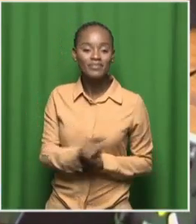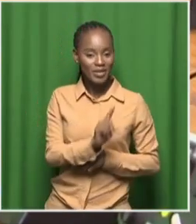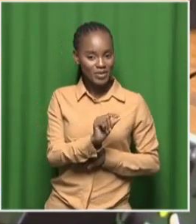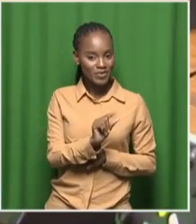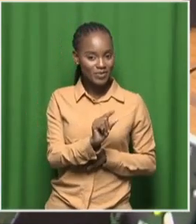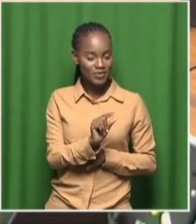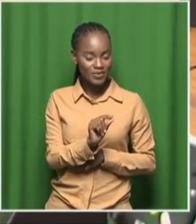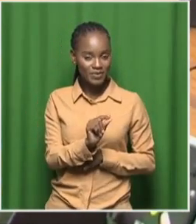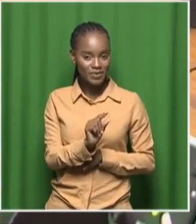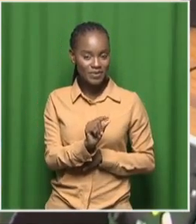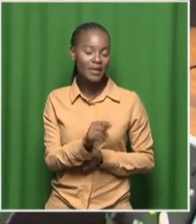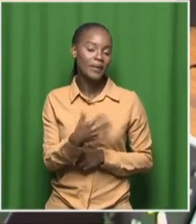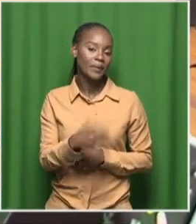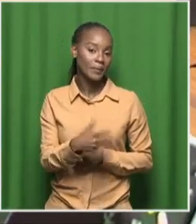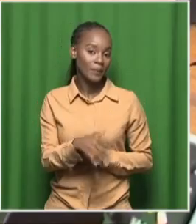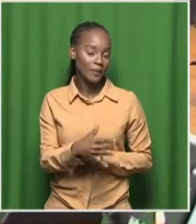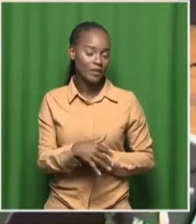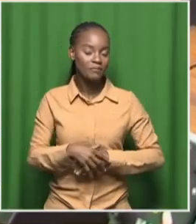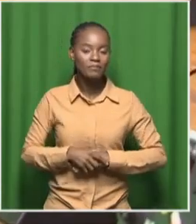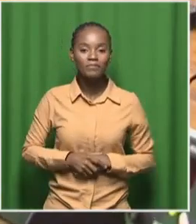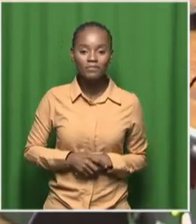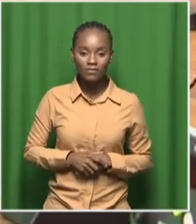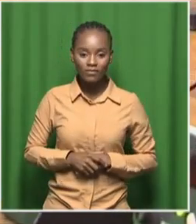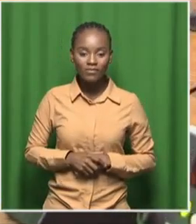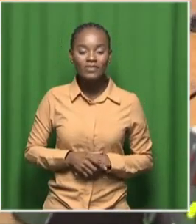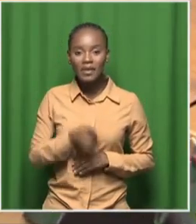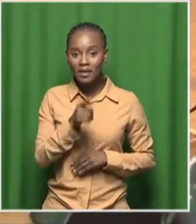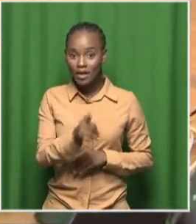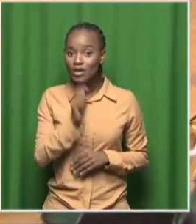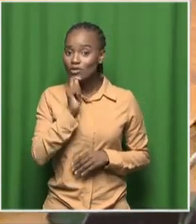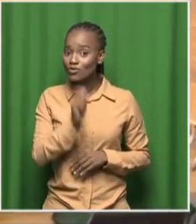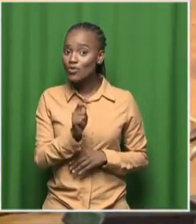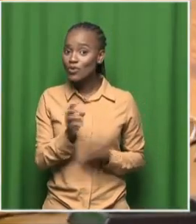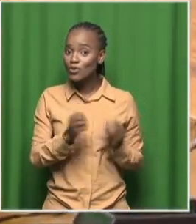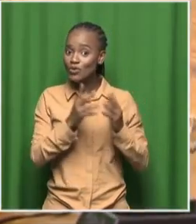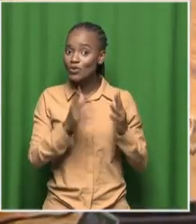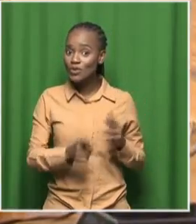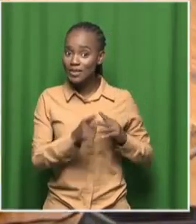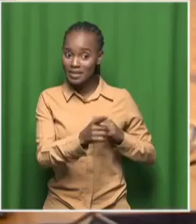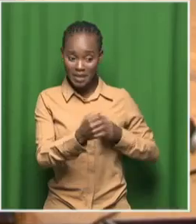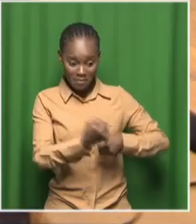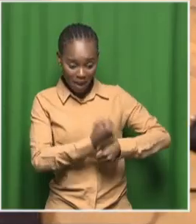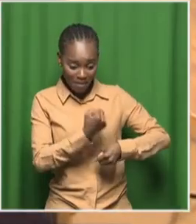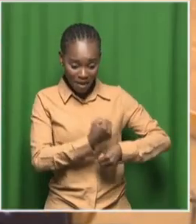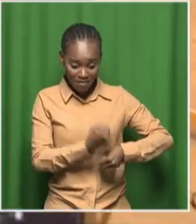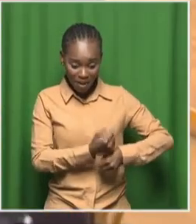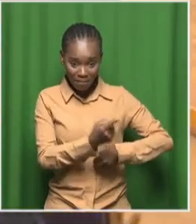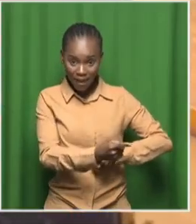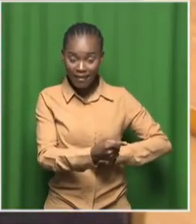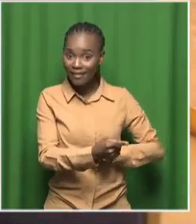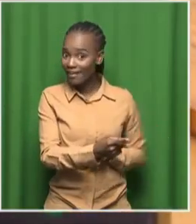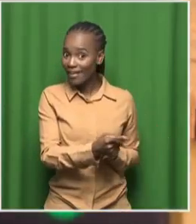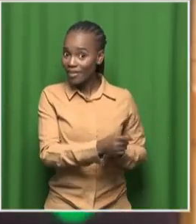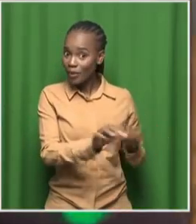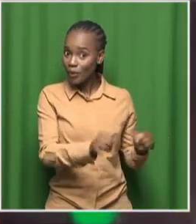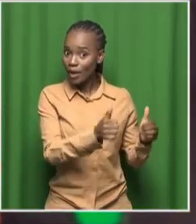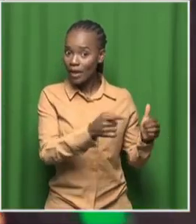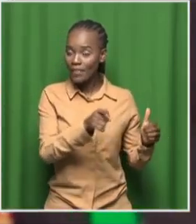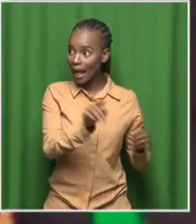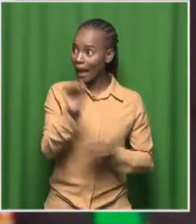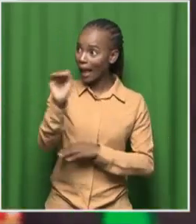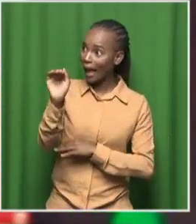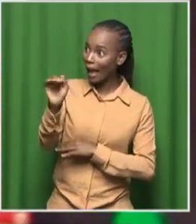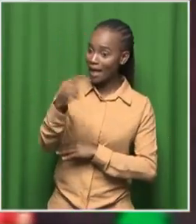10. Mm. So when the students start seeing it, then they're like, Minyera, I got it right. It's like, good. So, like the first one there, you can see